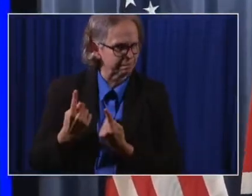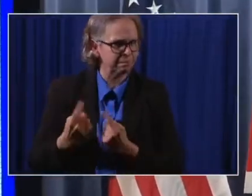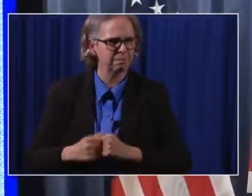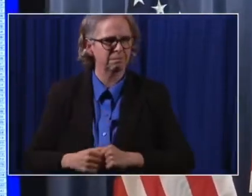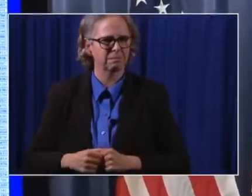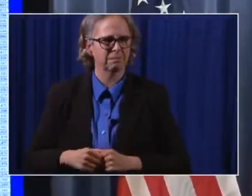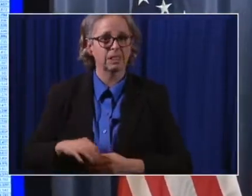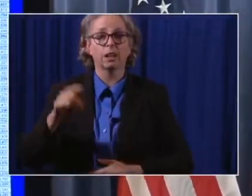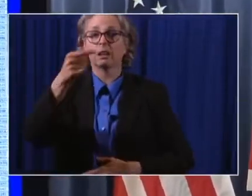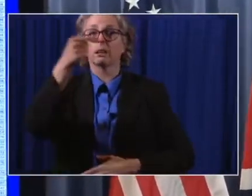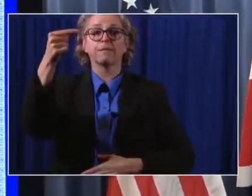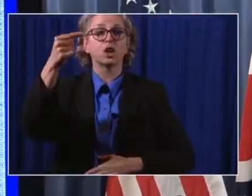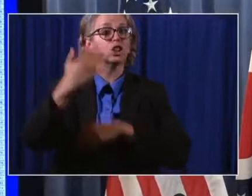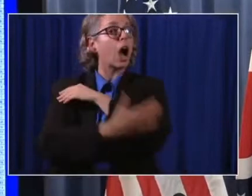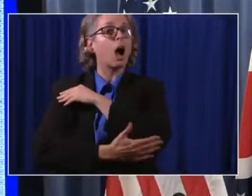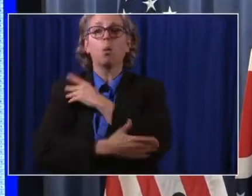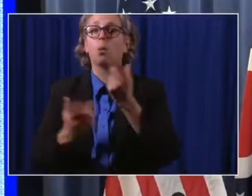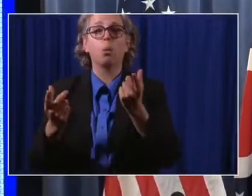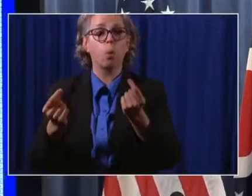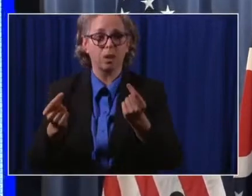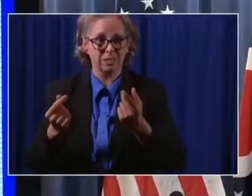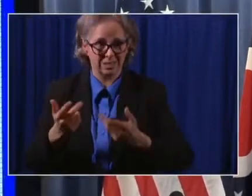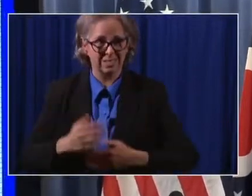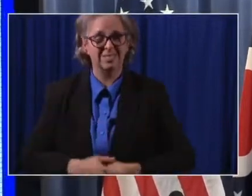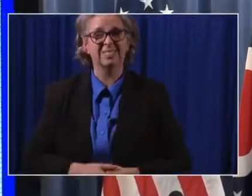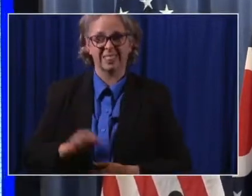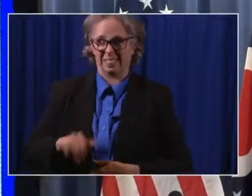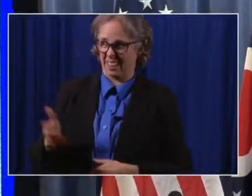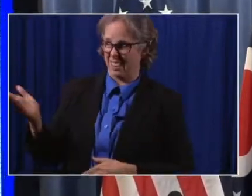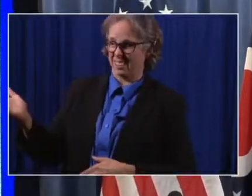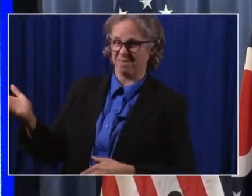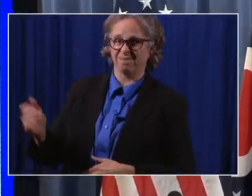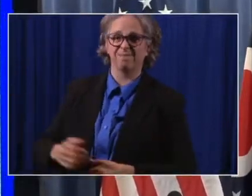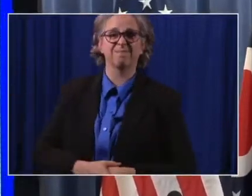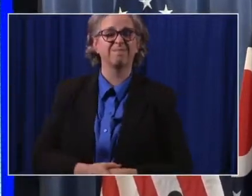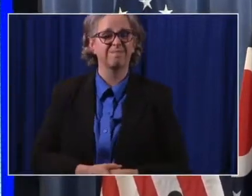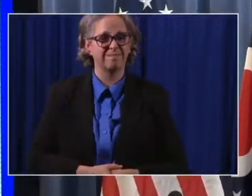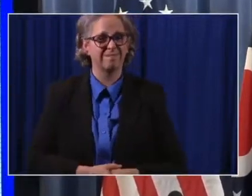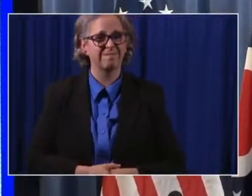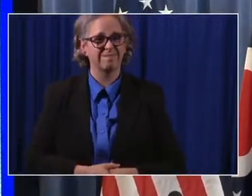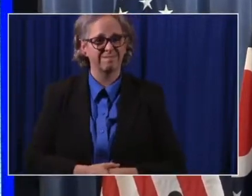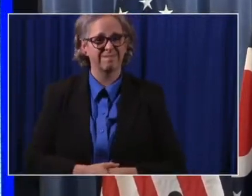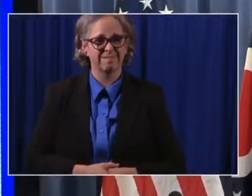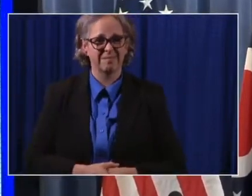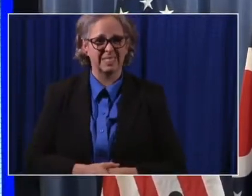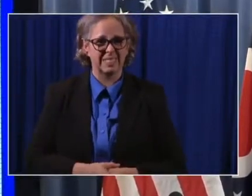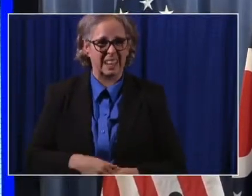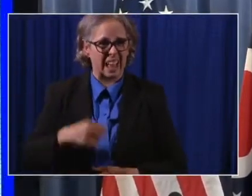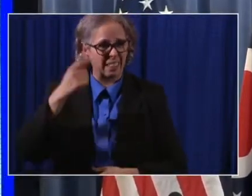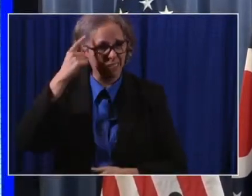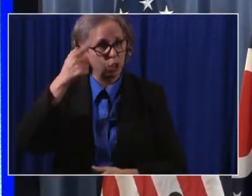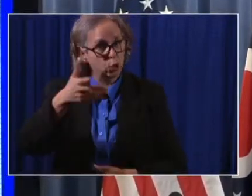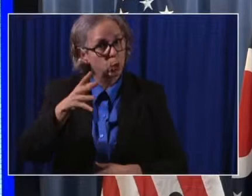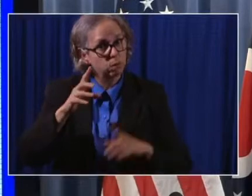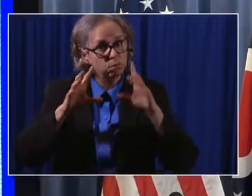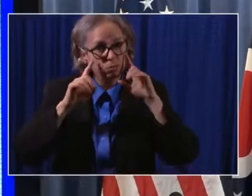number per 100,000, and that would be, I think, a shock to most people. That'd be Mercer County,